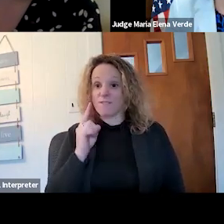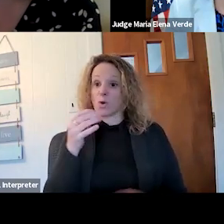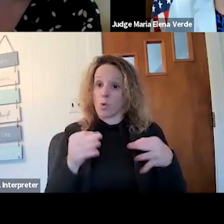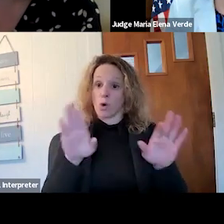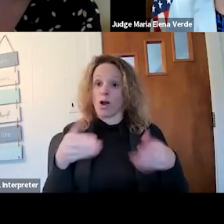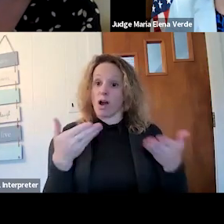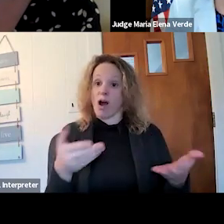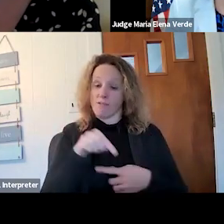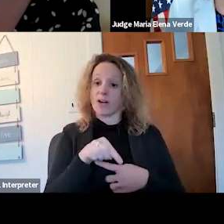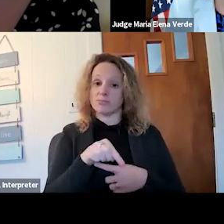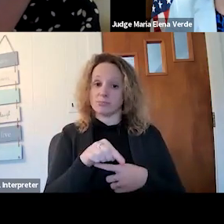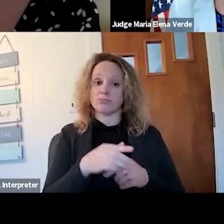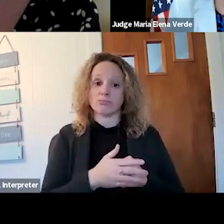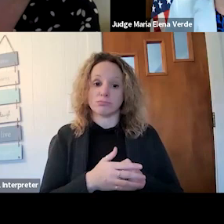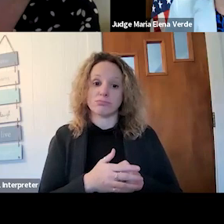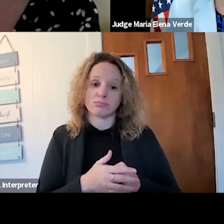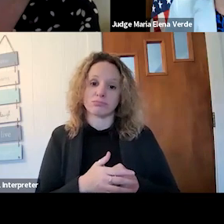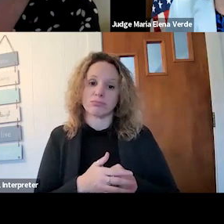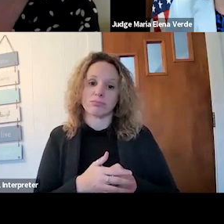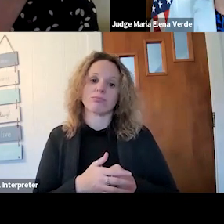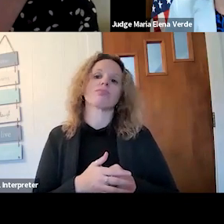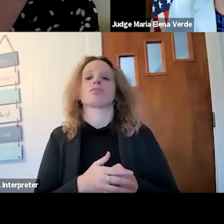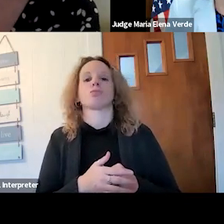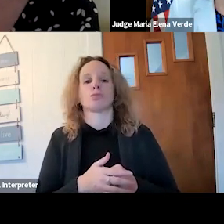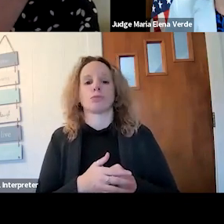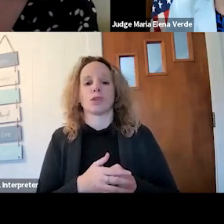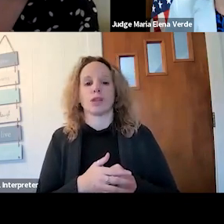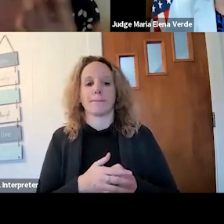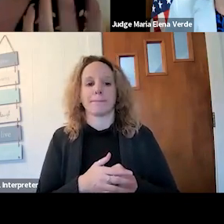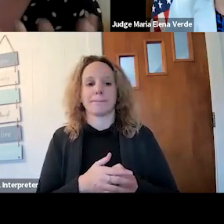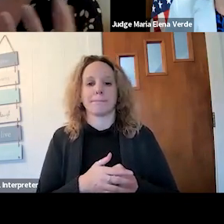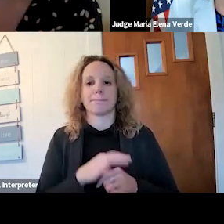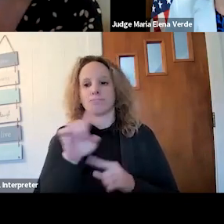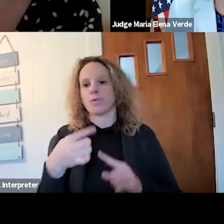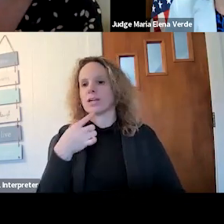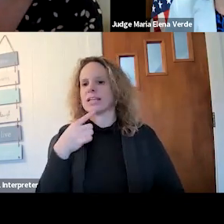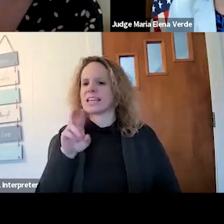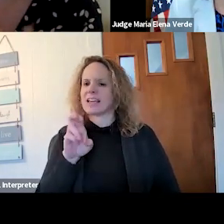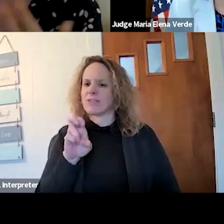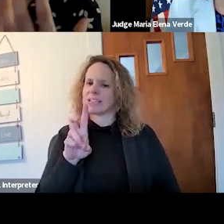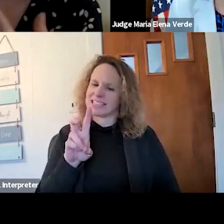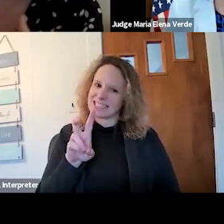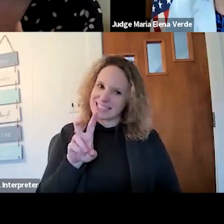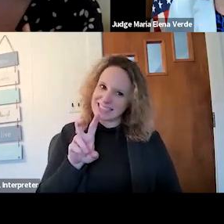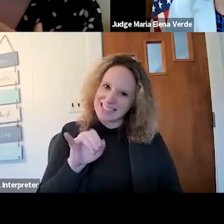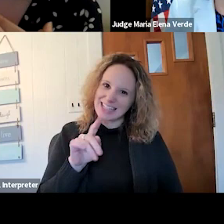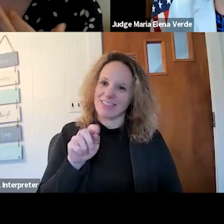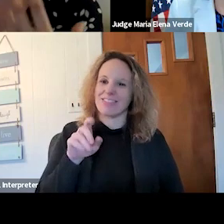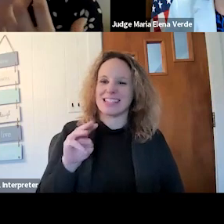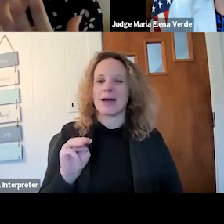did offer those types of counseling services. When I say recidivism, I mean